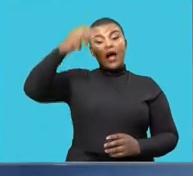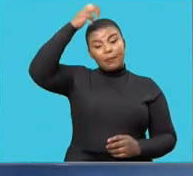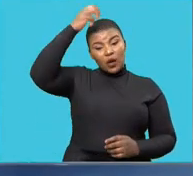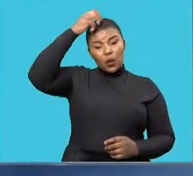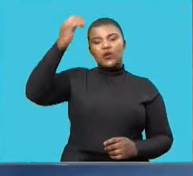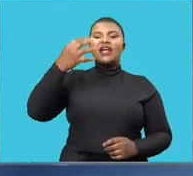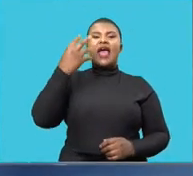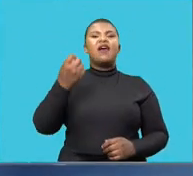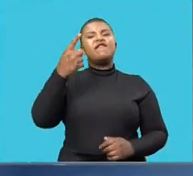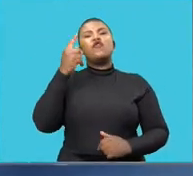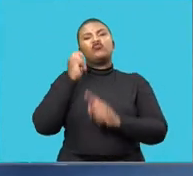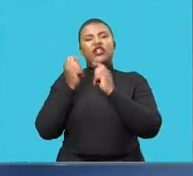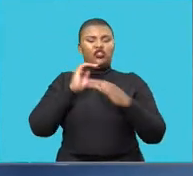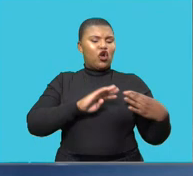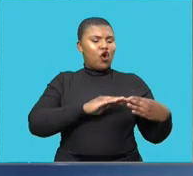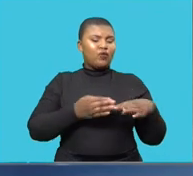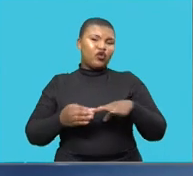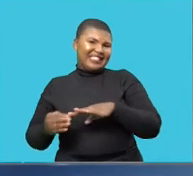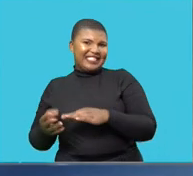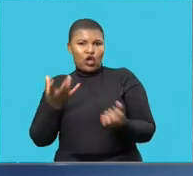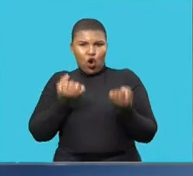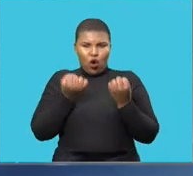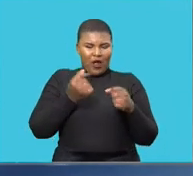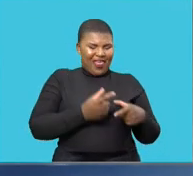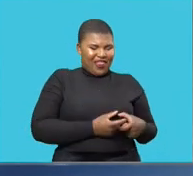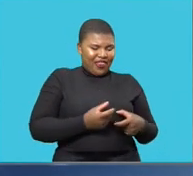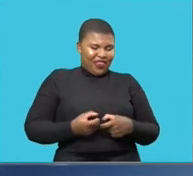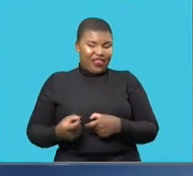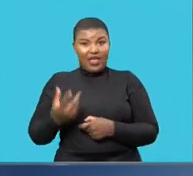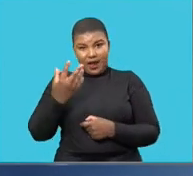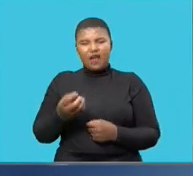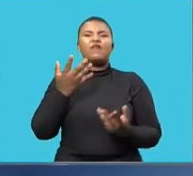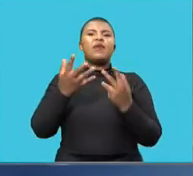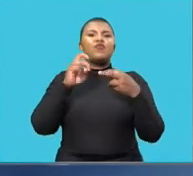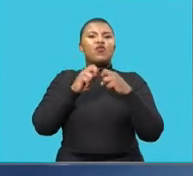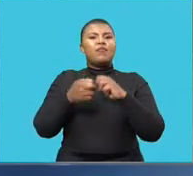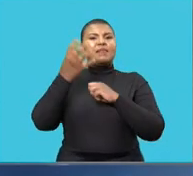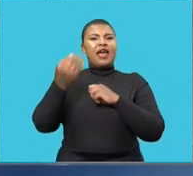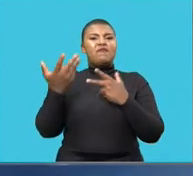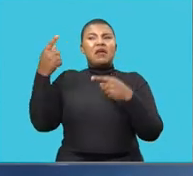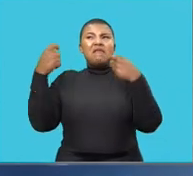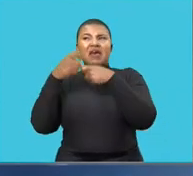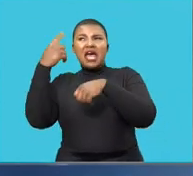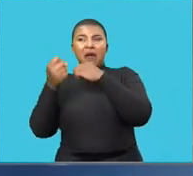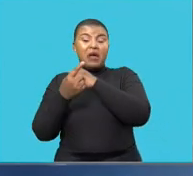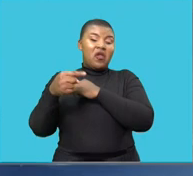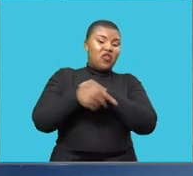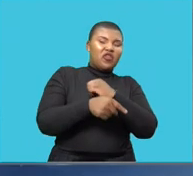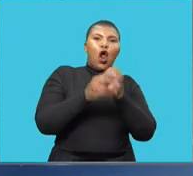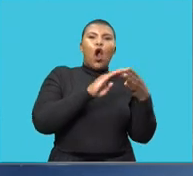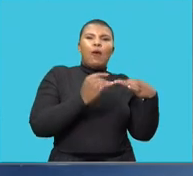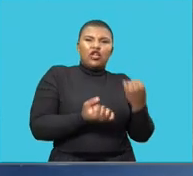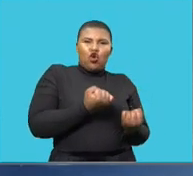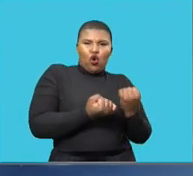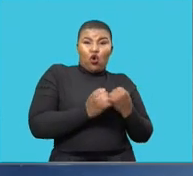for traditional communities. When they've got problems, they go there. When they fought, they go there. And